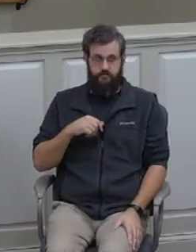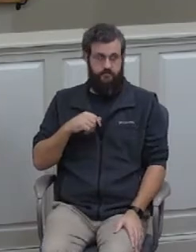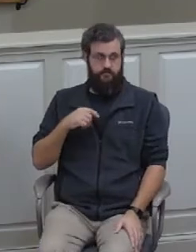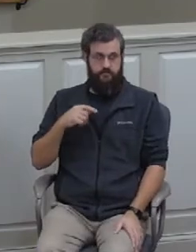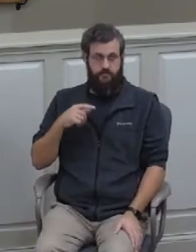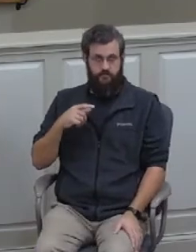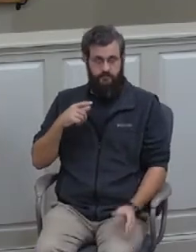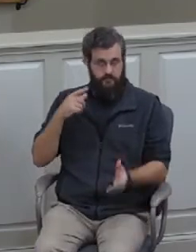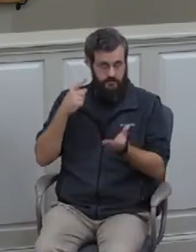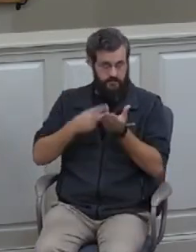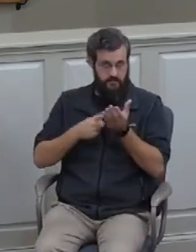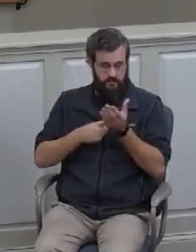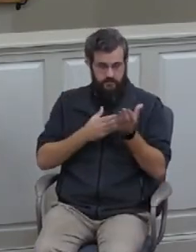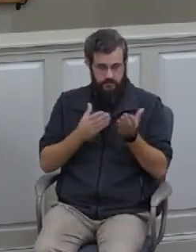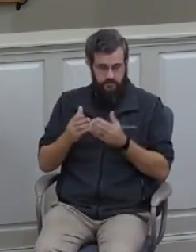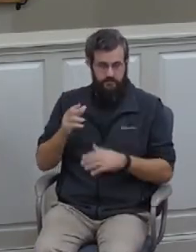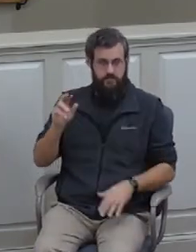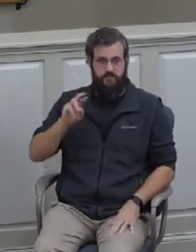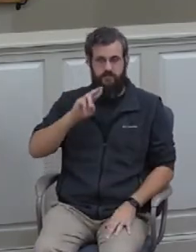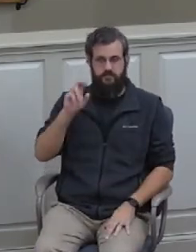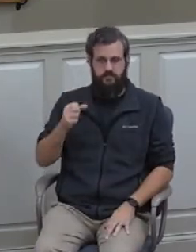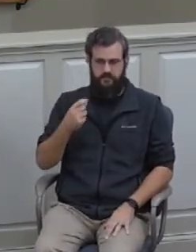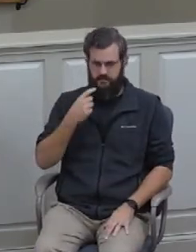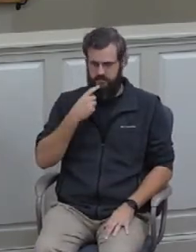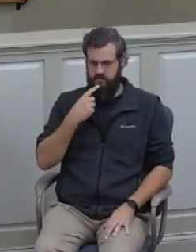Discussion. I think it was